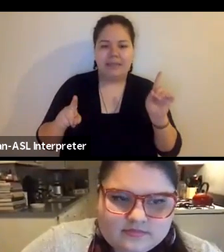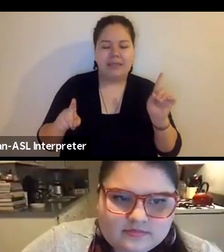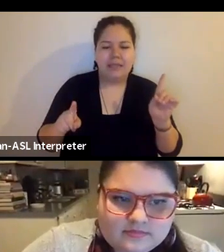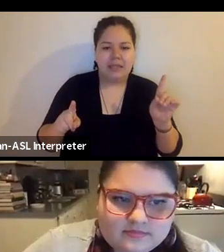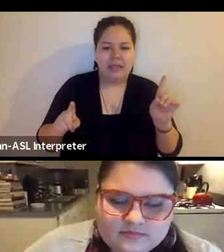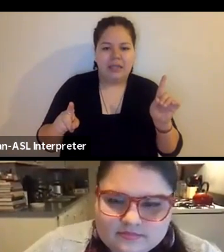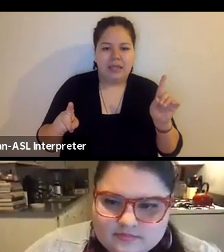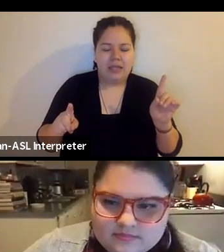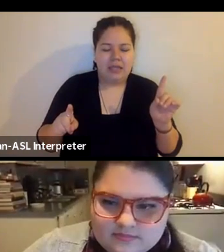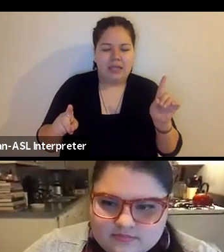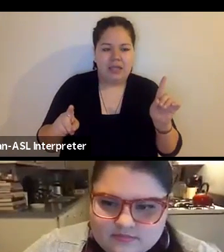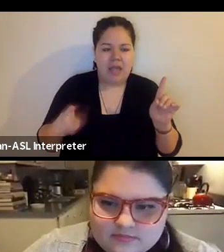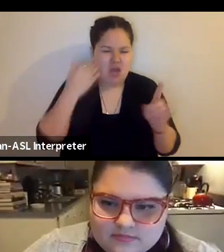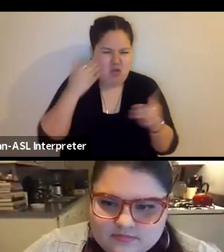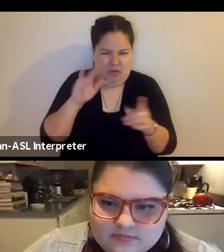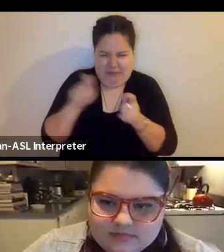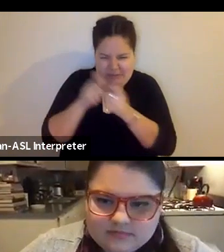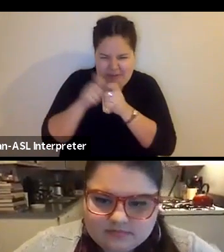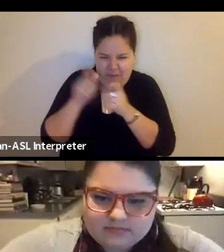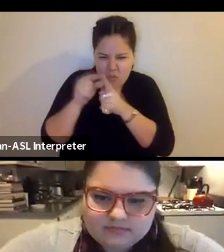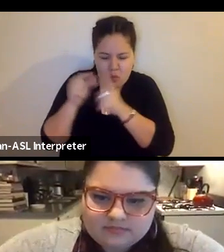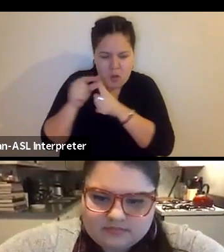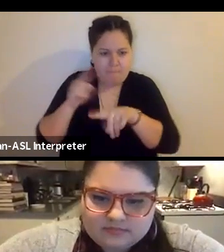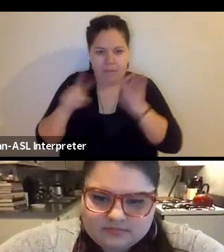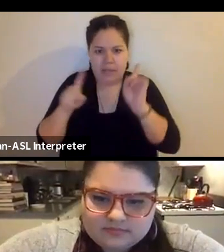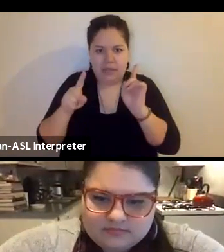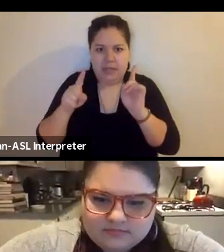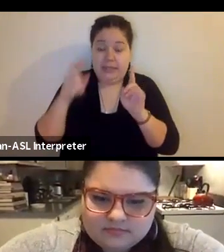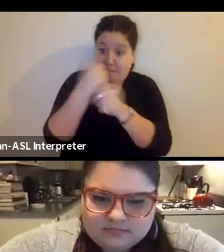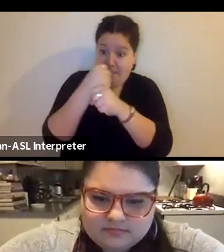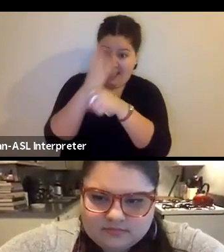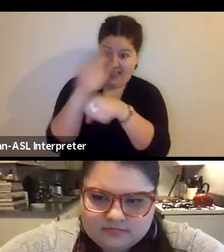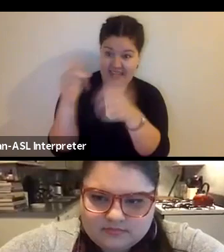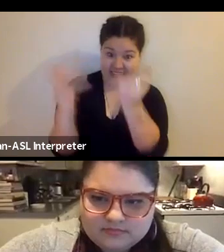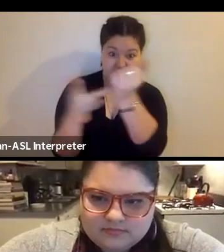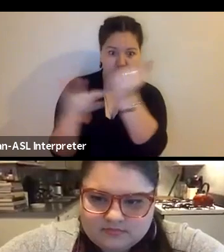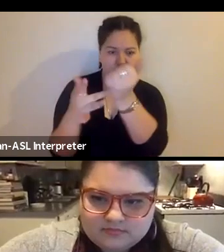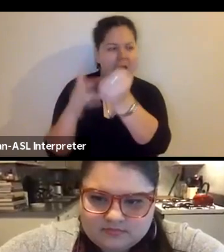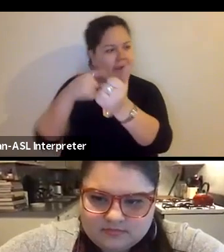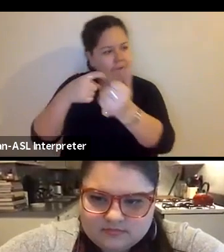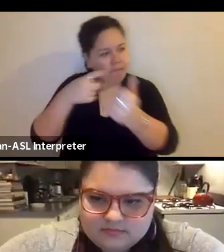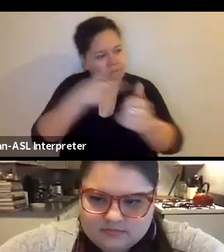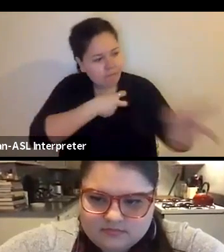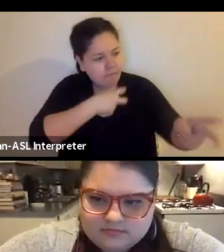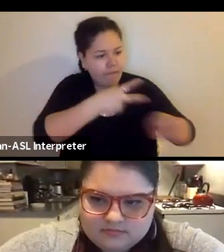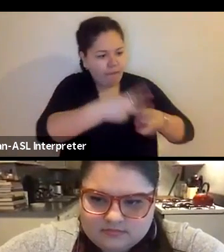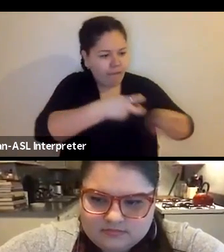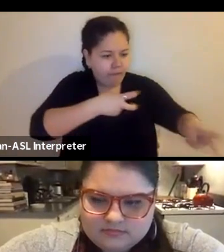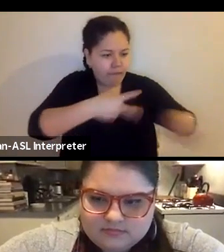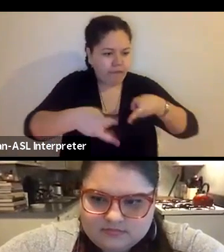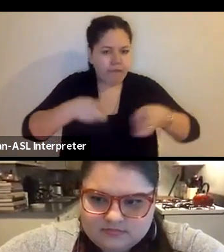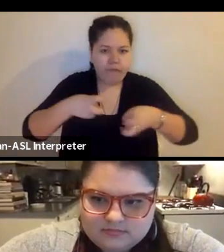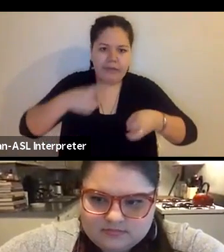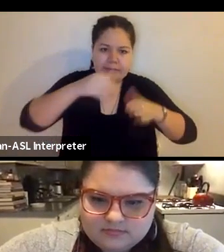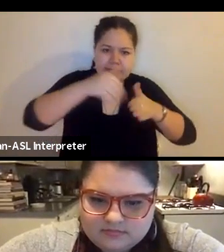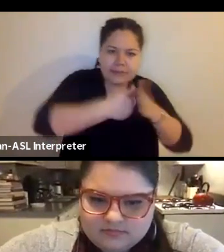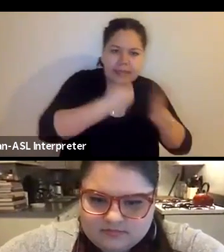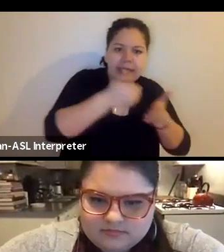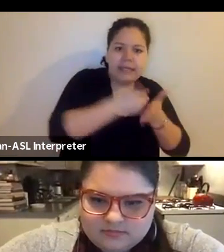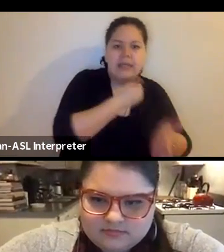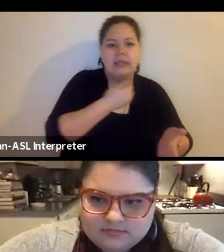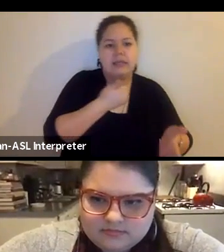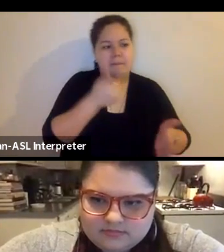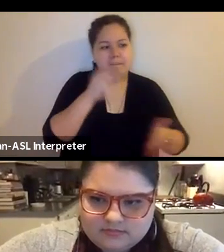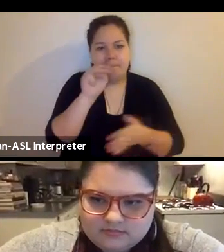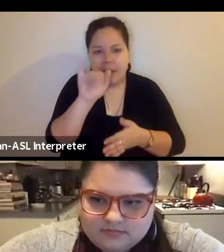the mining and the digging and the, you know, of grabbing these things, not only poisons people and